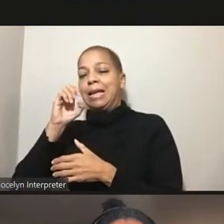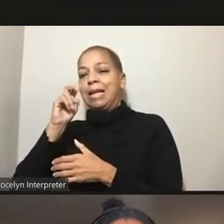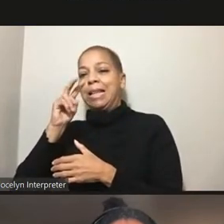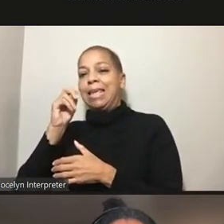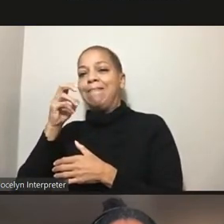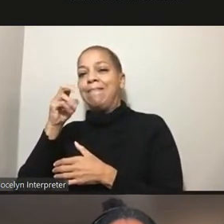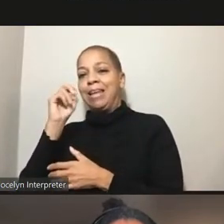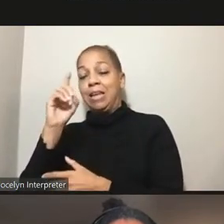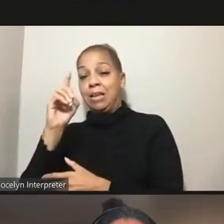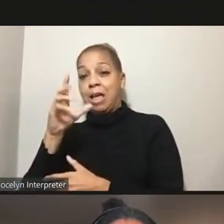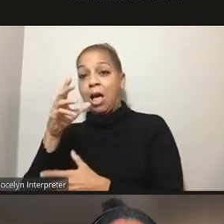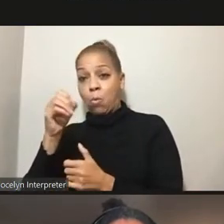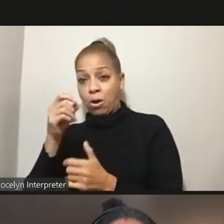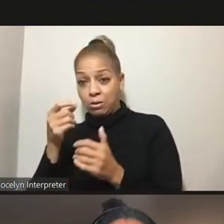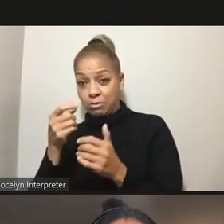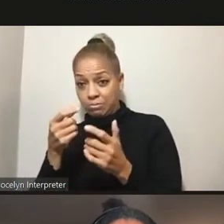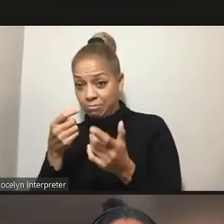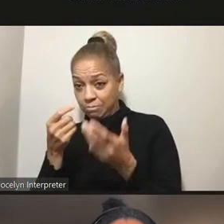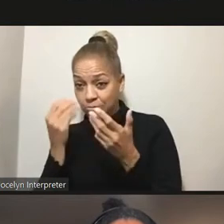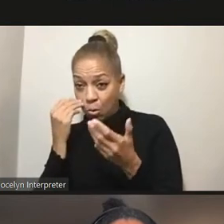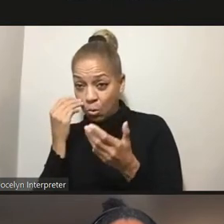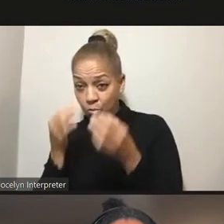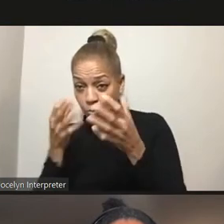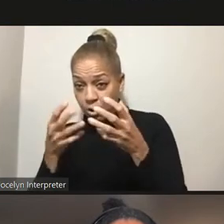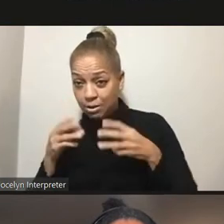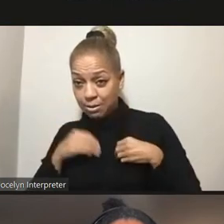if you want to take that question tonight.